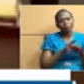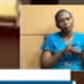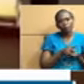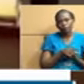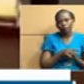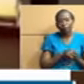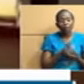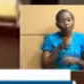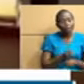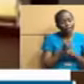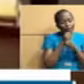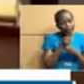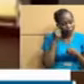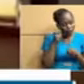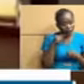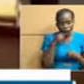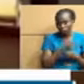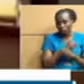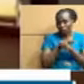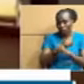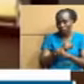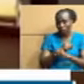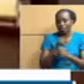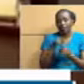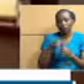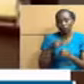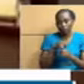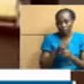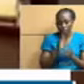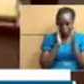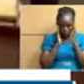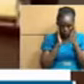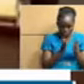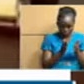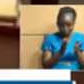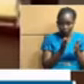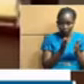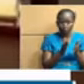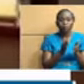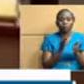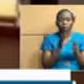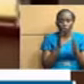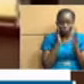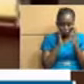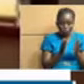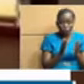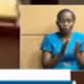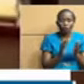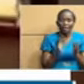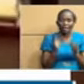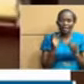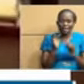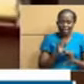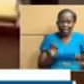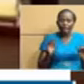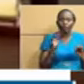the budget for social protection interventions, particularly those that relate with non-contributory